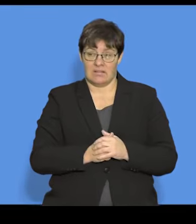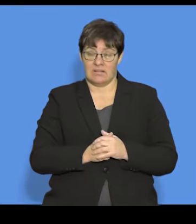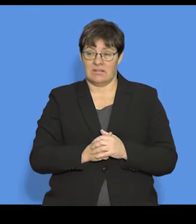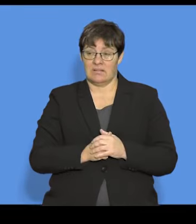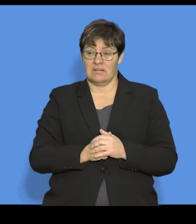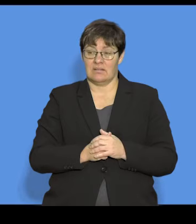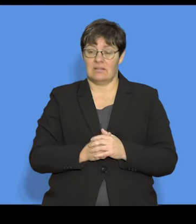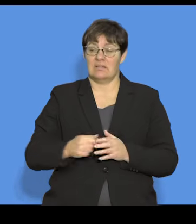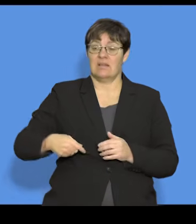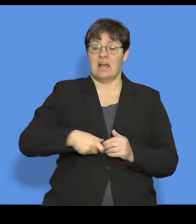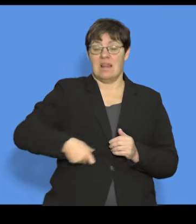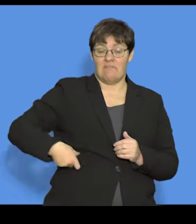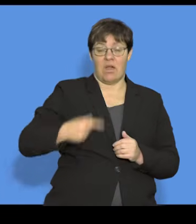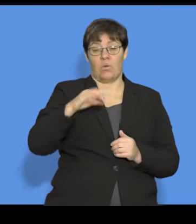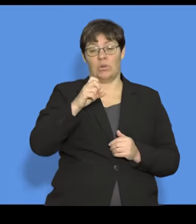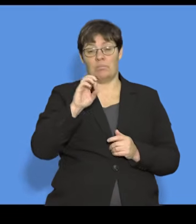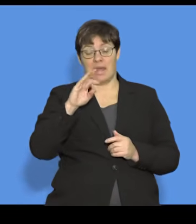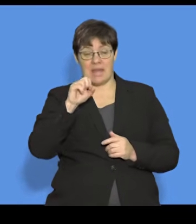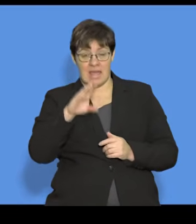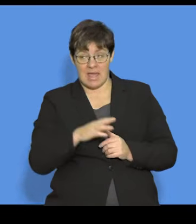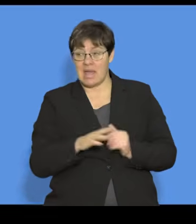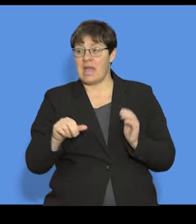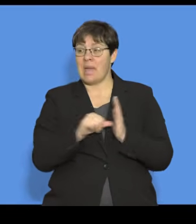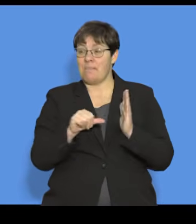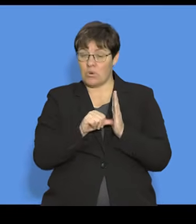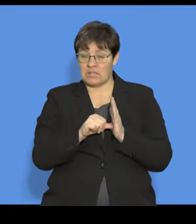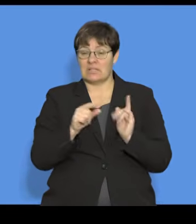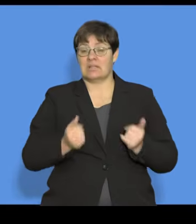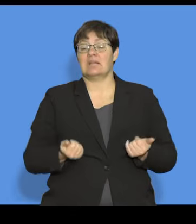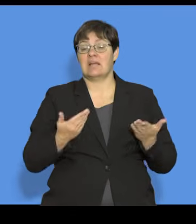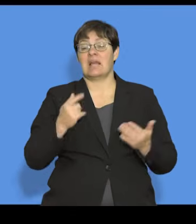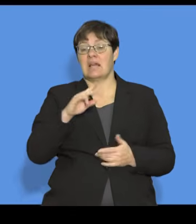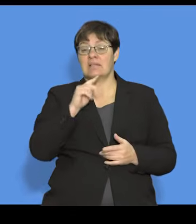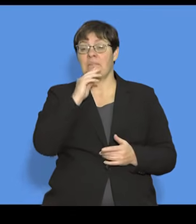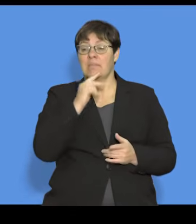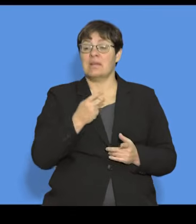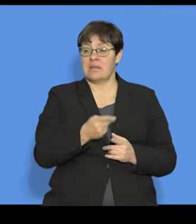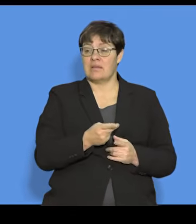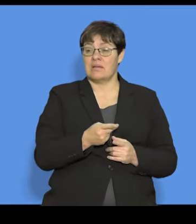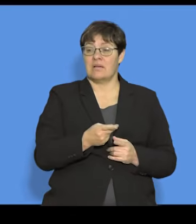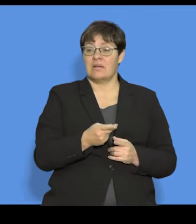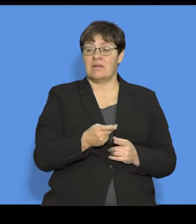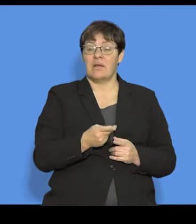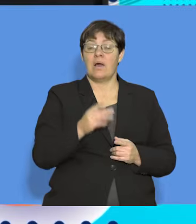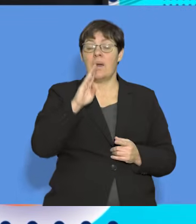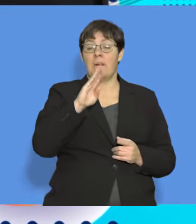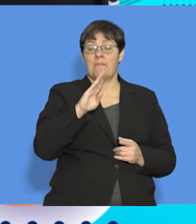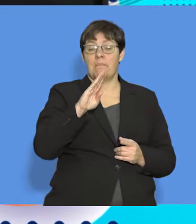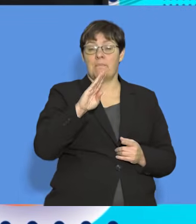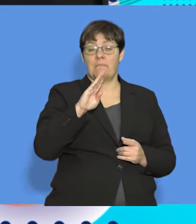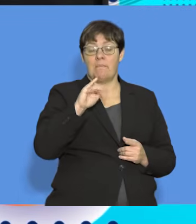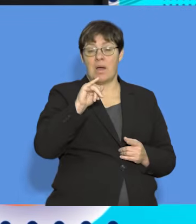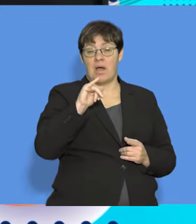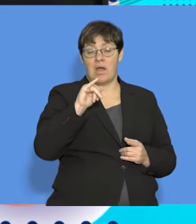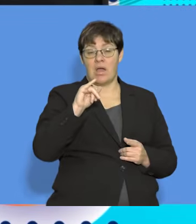levels. The liver and the gallbladder, again, are important glands that produce bile and release the